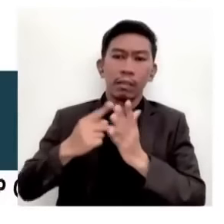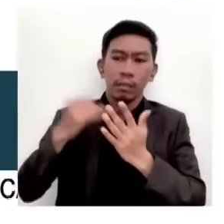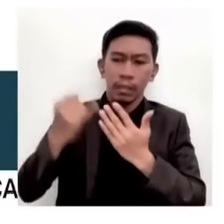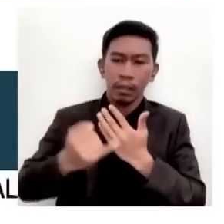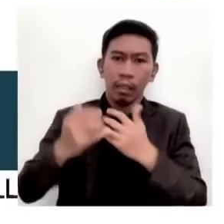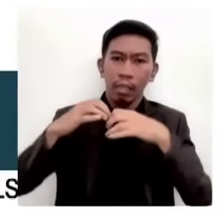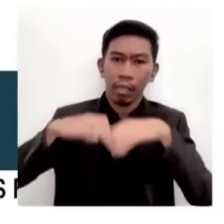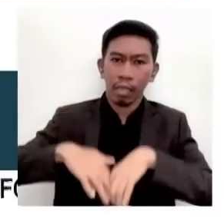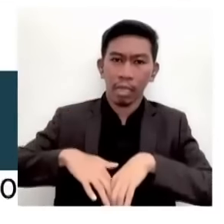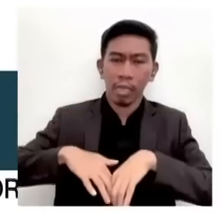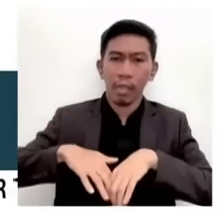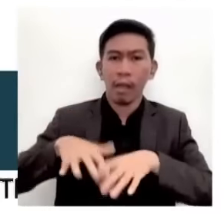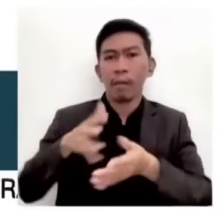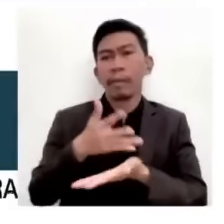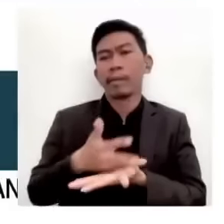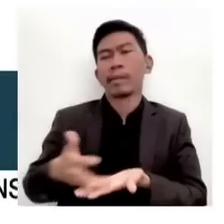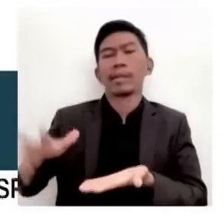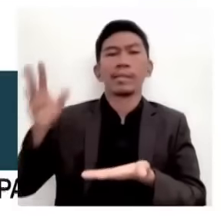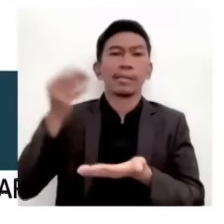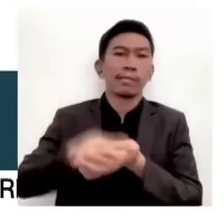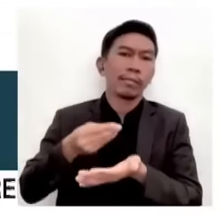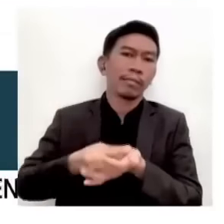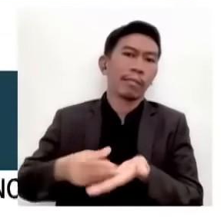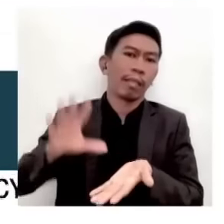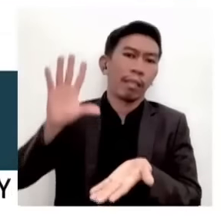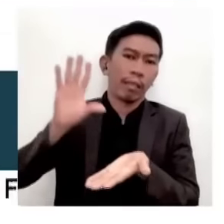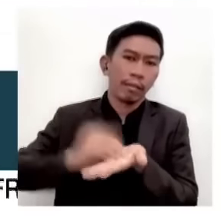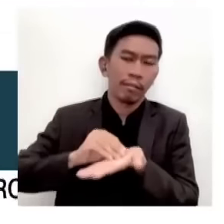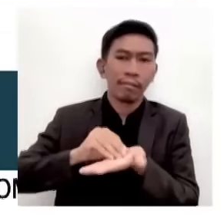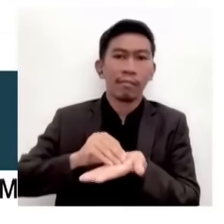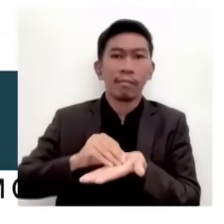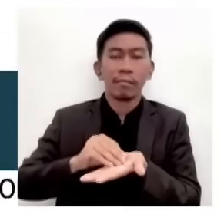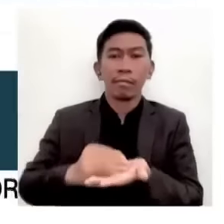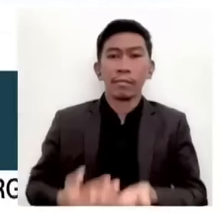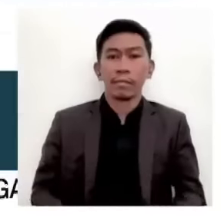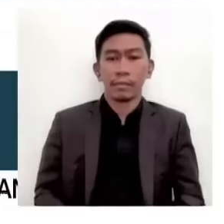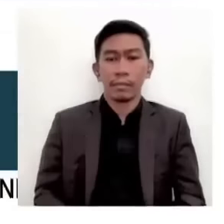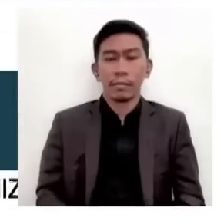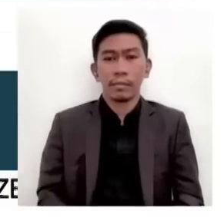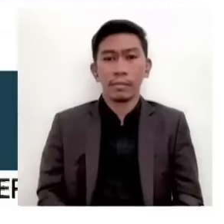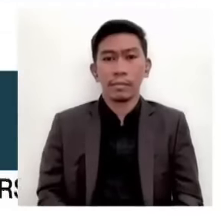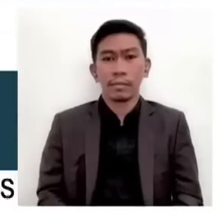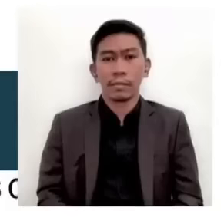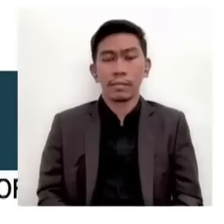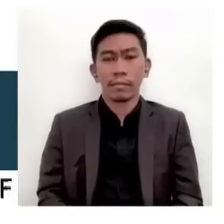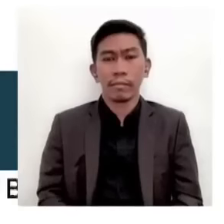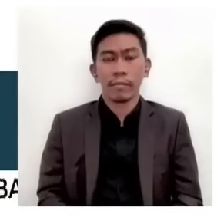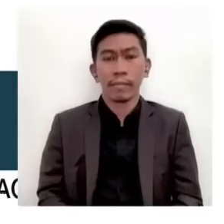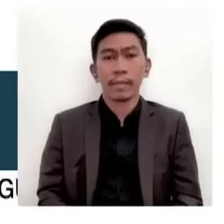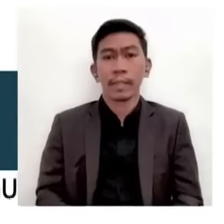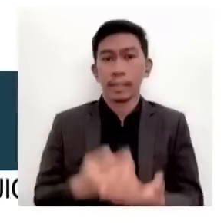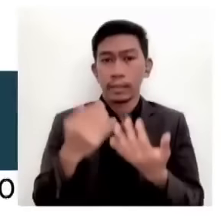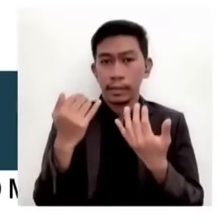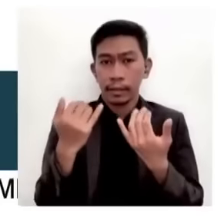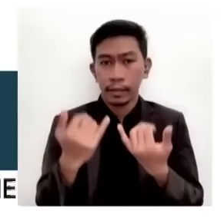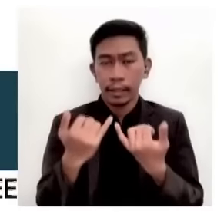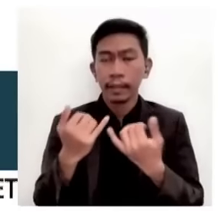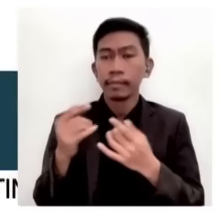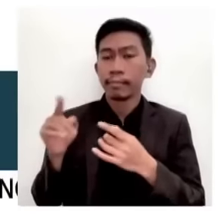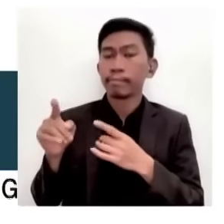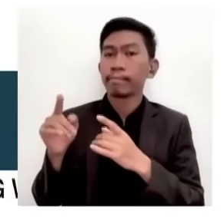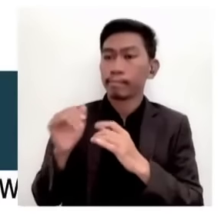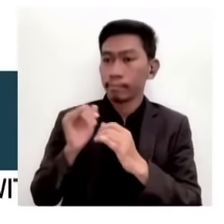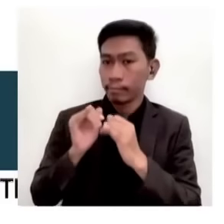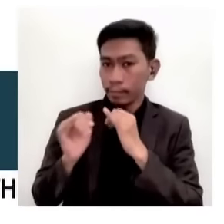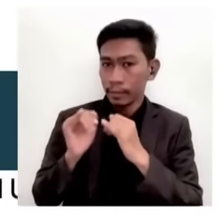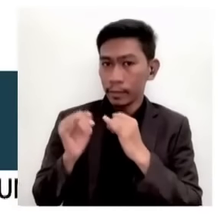So sayang, para ka nagtapon ng pera ng gobyerno. As you're speaking, Congressman Alvarez, really the video that